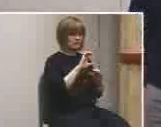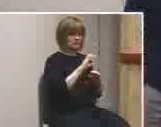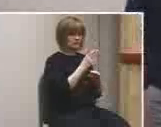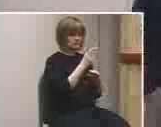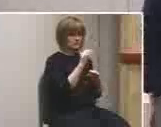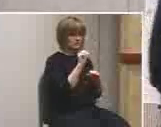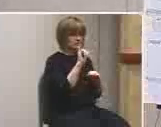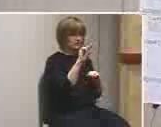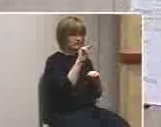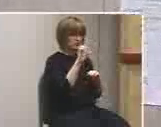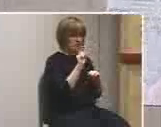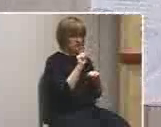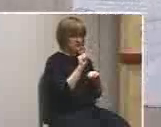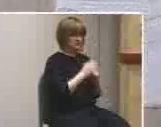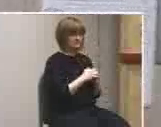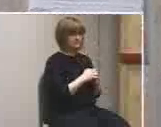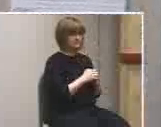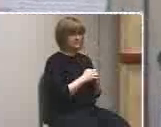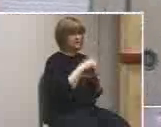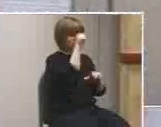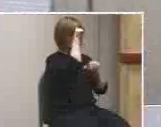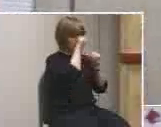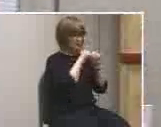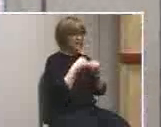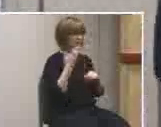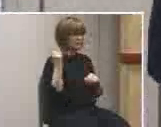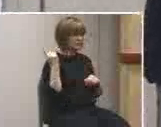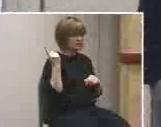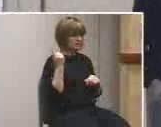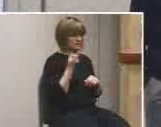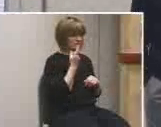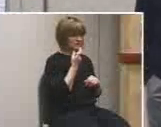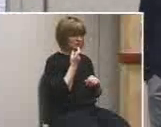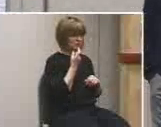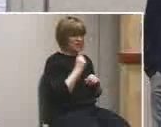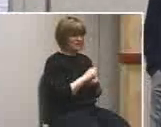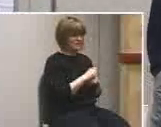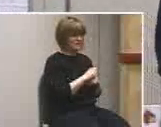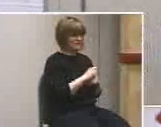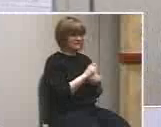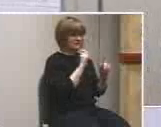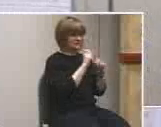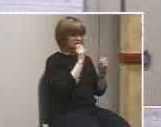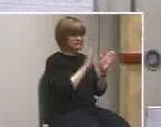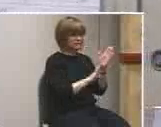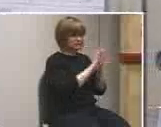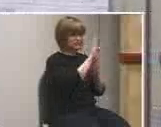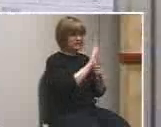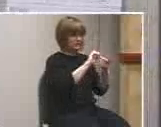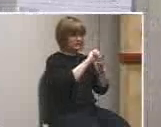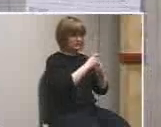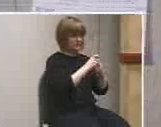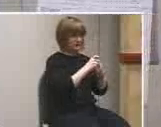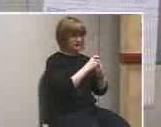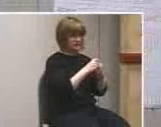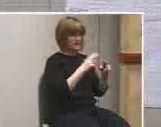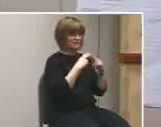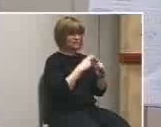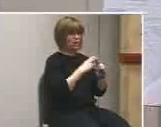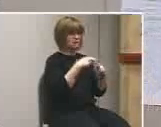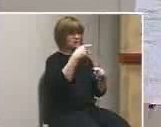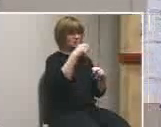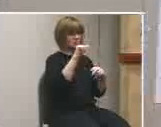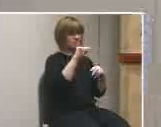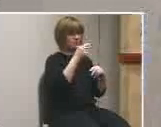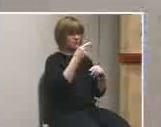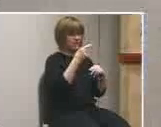question. I want you to remember that this is one of the tricks we have for developing chains. It's called the pathway. You